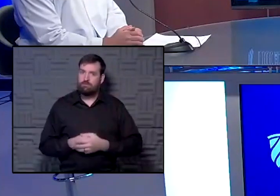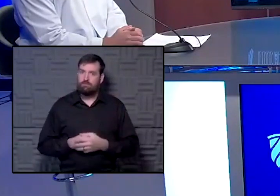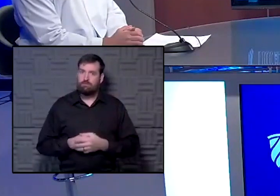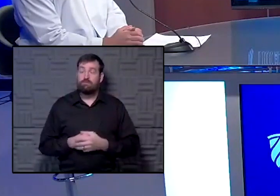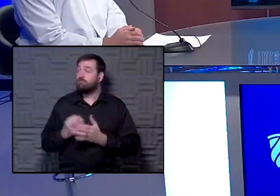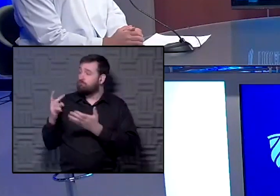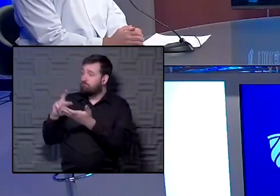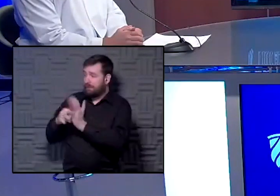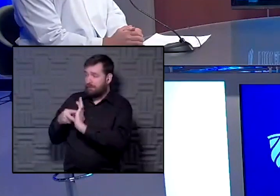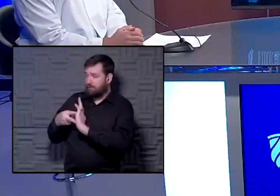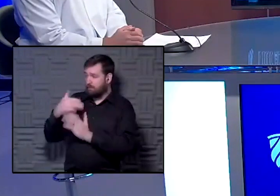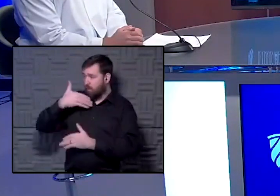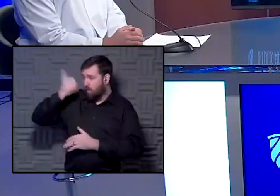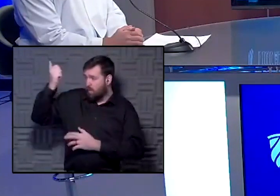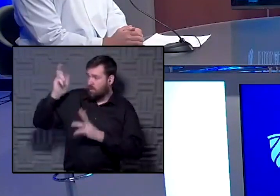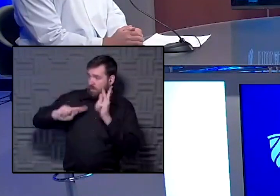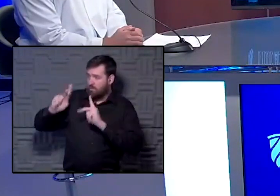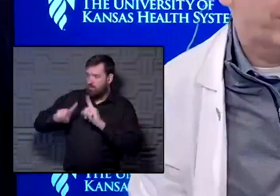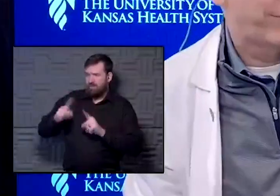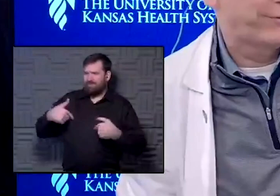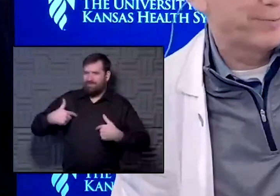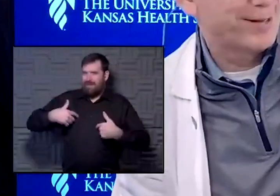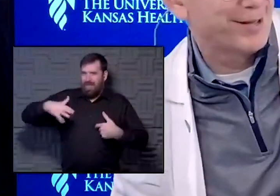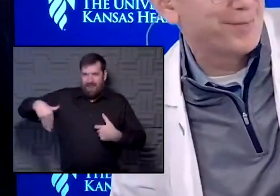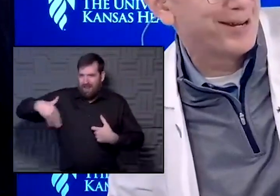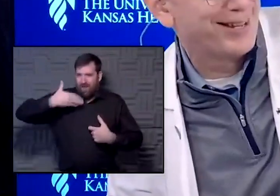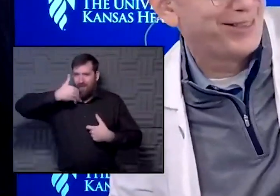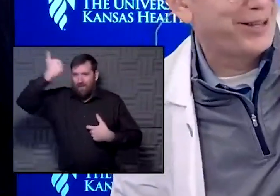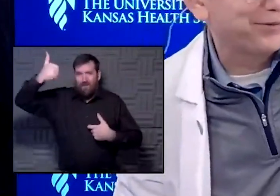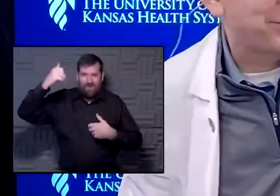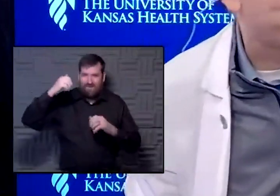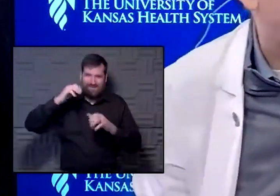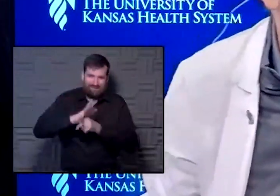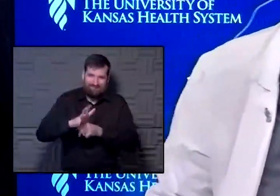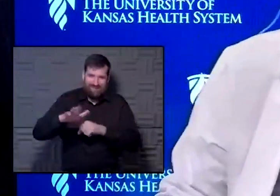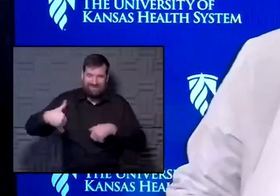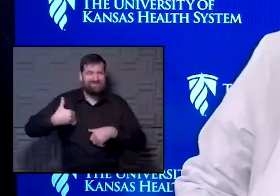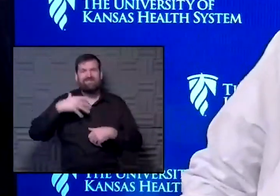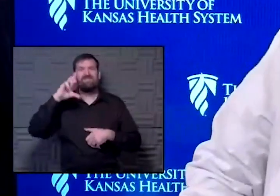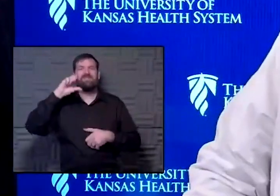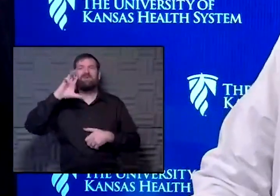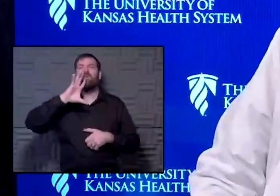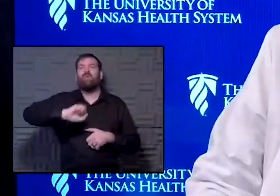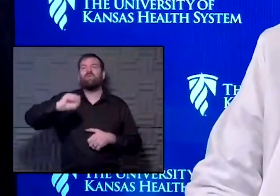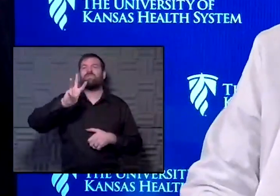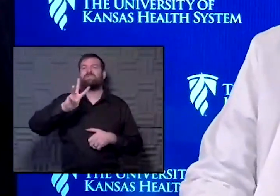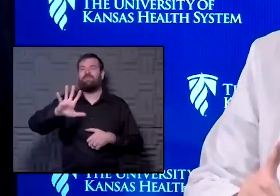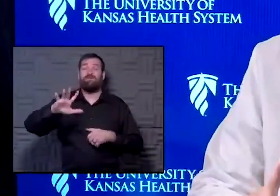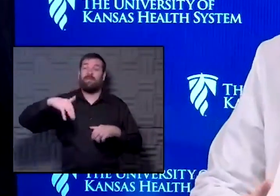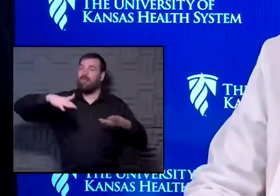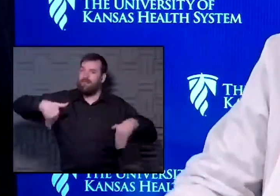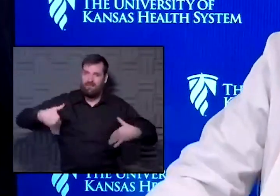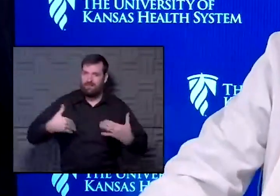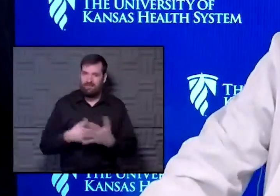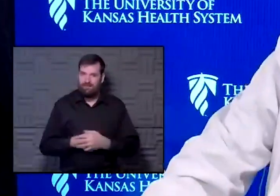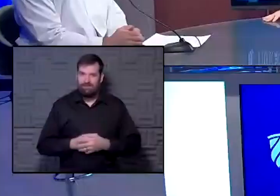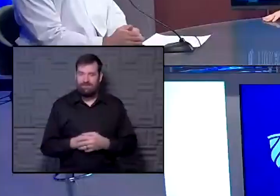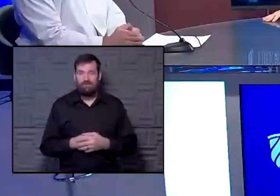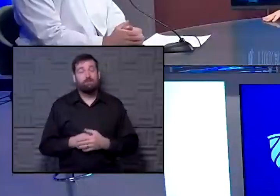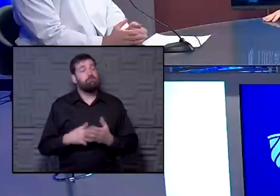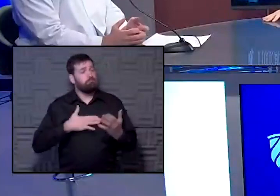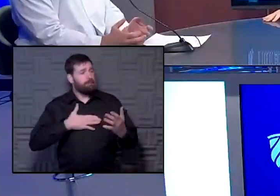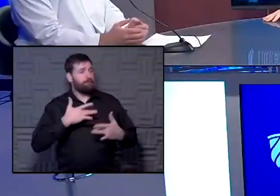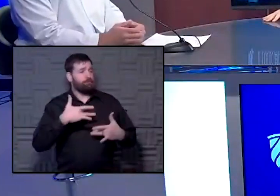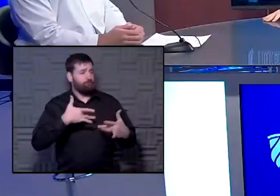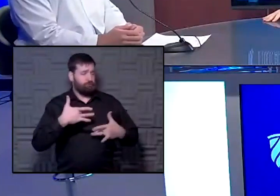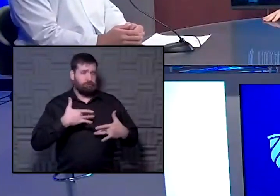may mean people who are older, although I'm not quite that old yet. Sorry about that. But I think I was over 65. I'm not at that threshold yet. Yeah, I mean, my